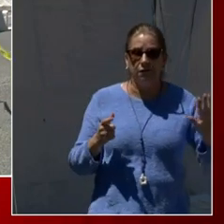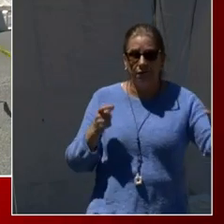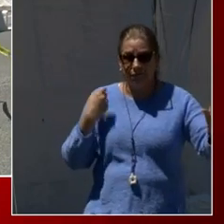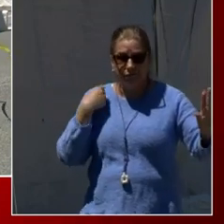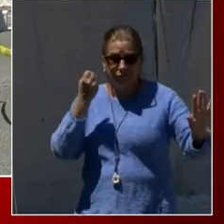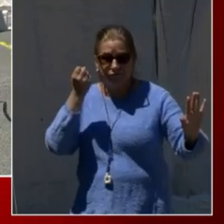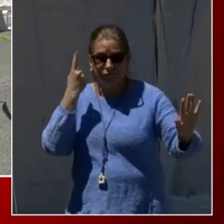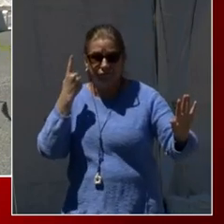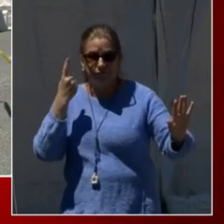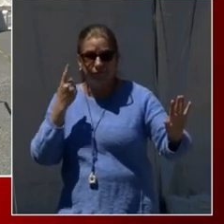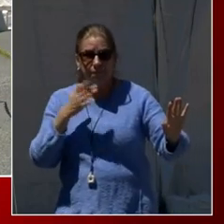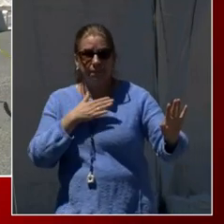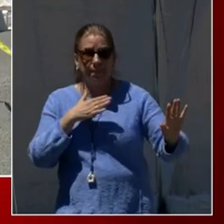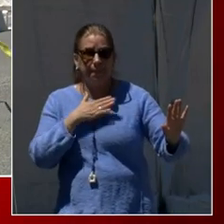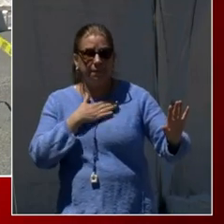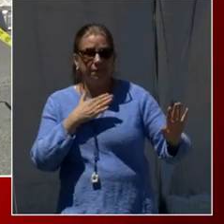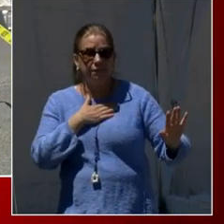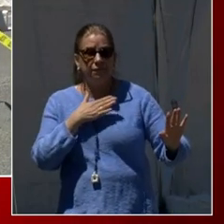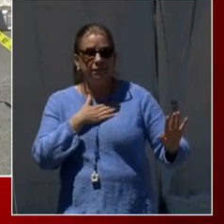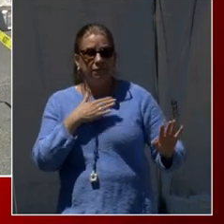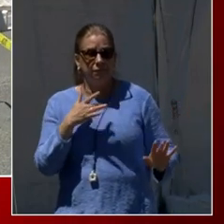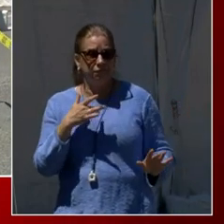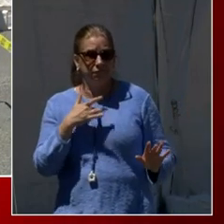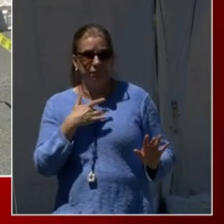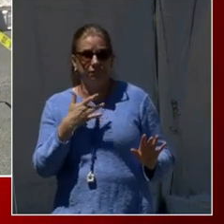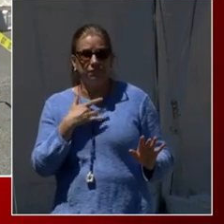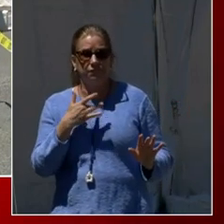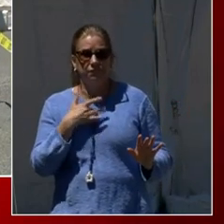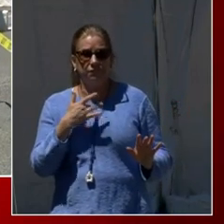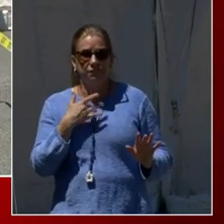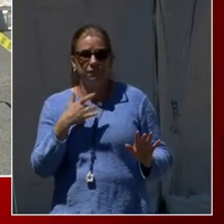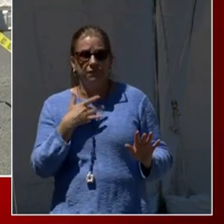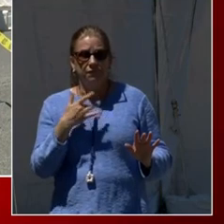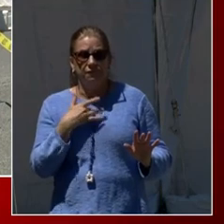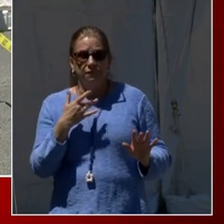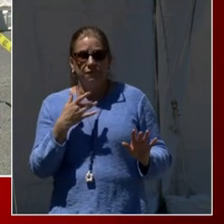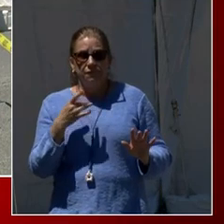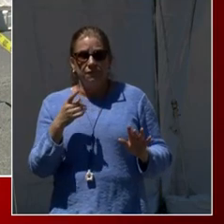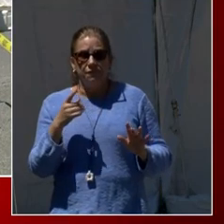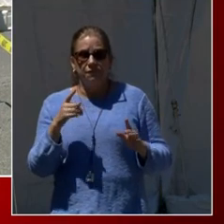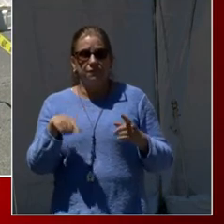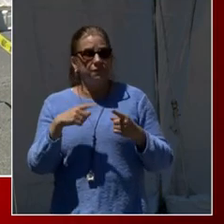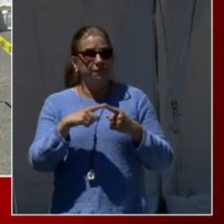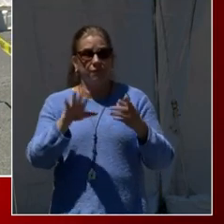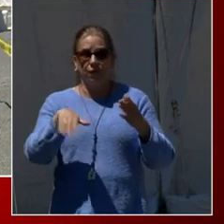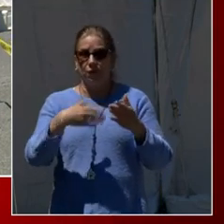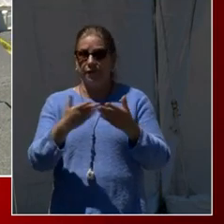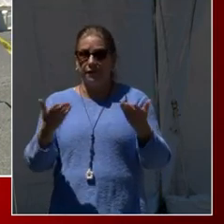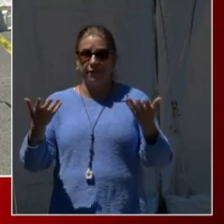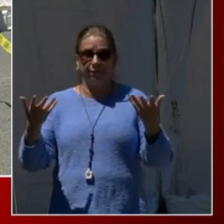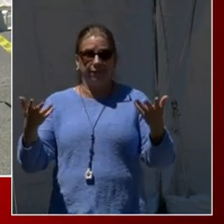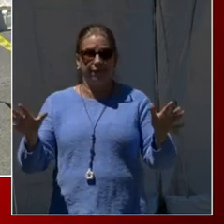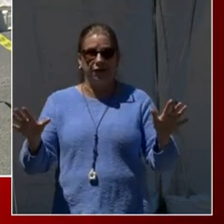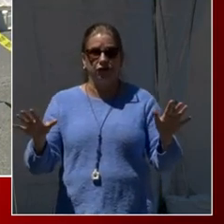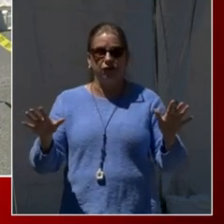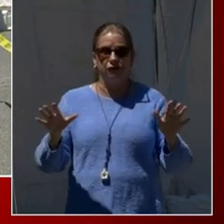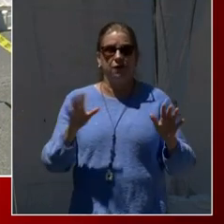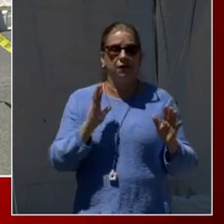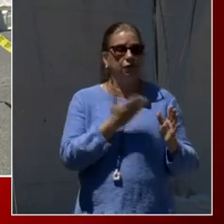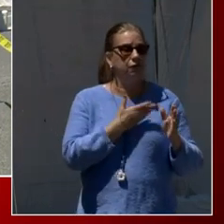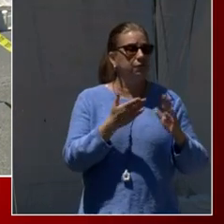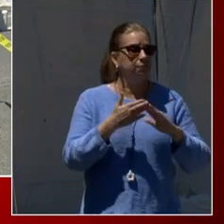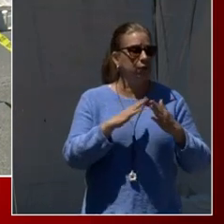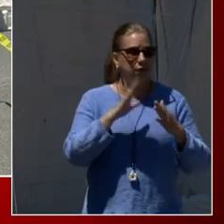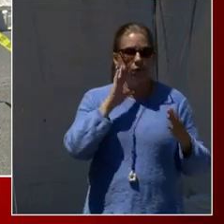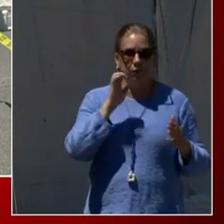my sense that when this is over, that our community is going to be extremely frustrated with the